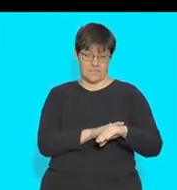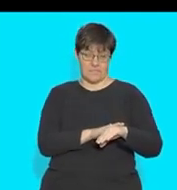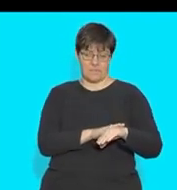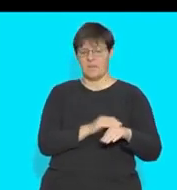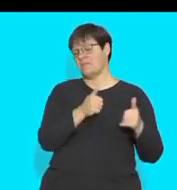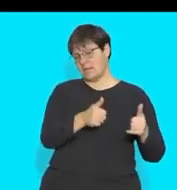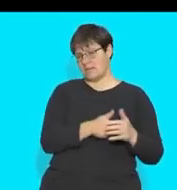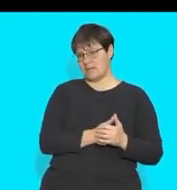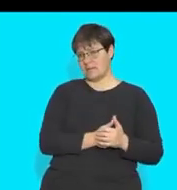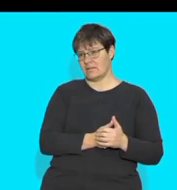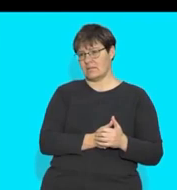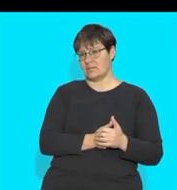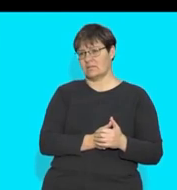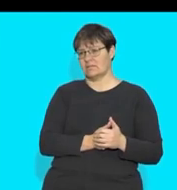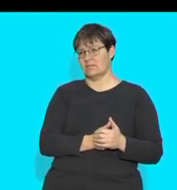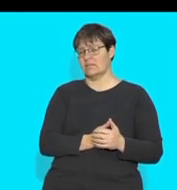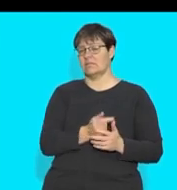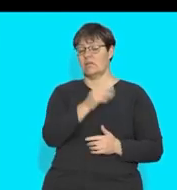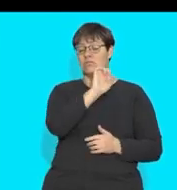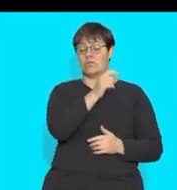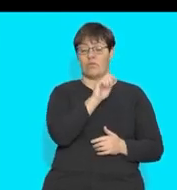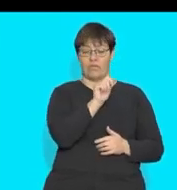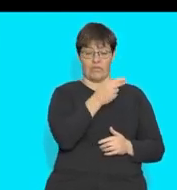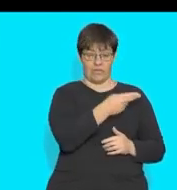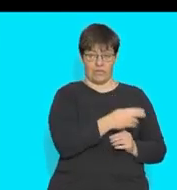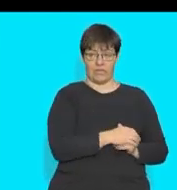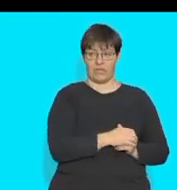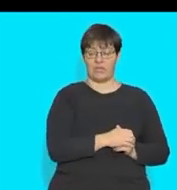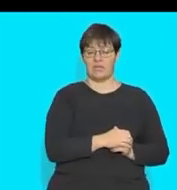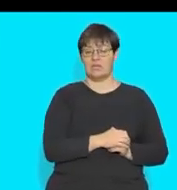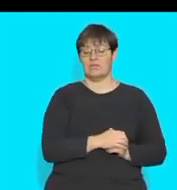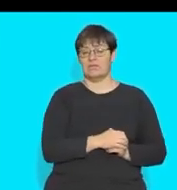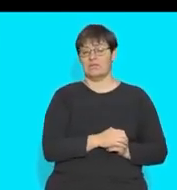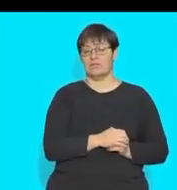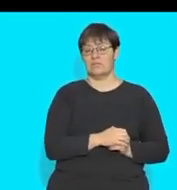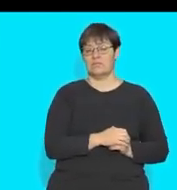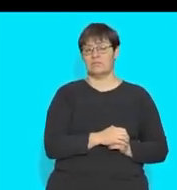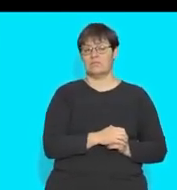we're good. If I look at the sloth first, I'm going to call it an S, I would go